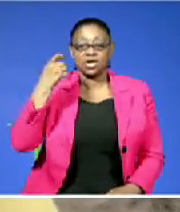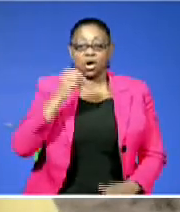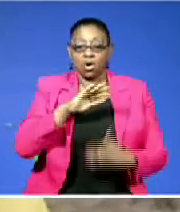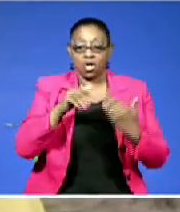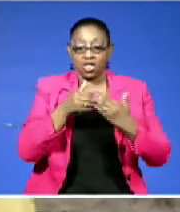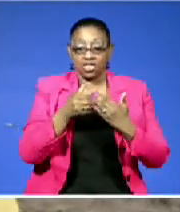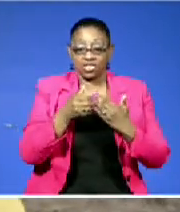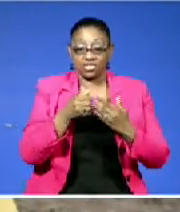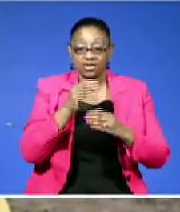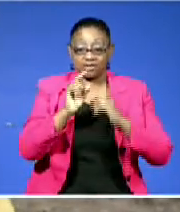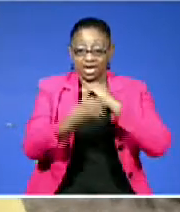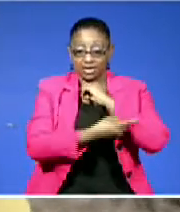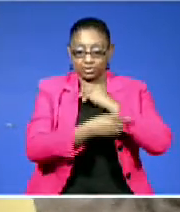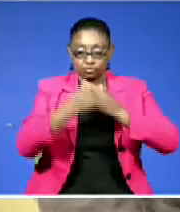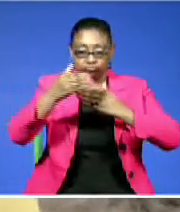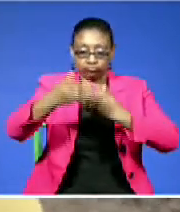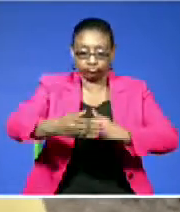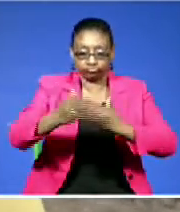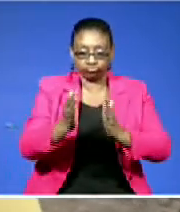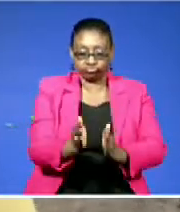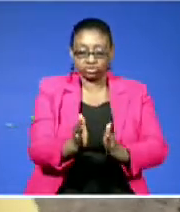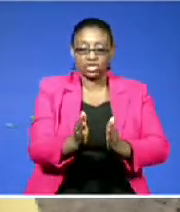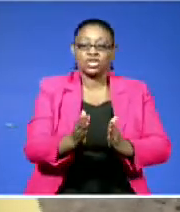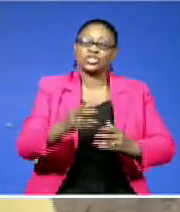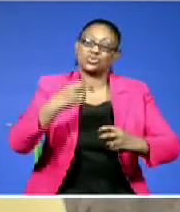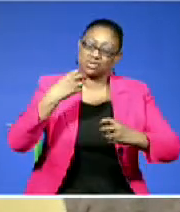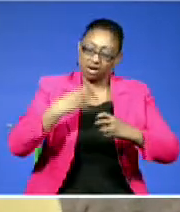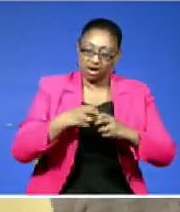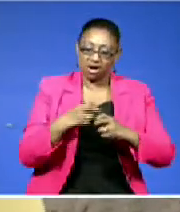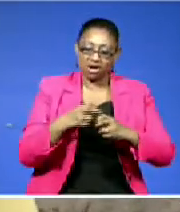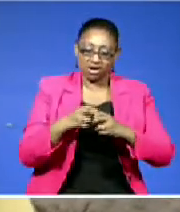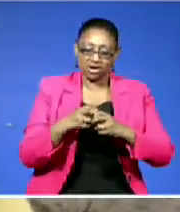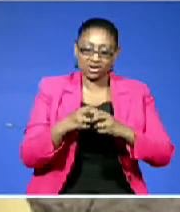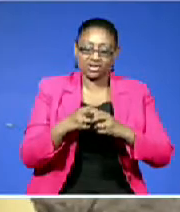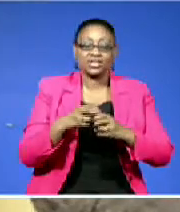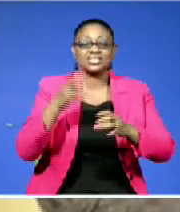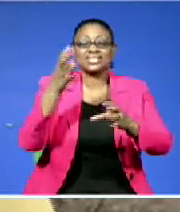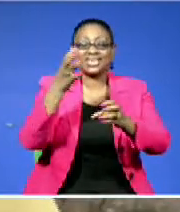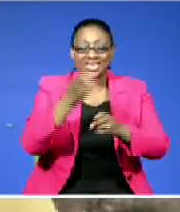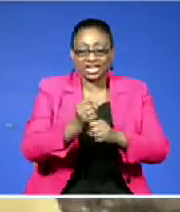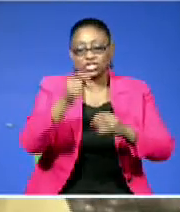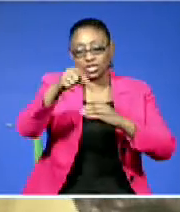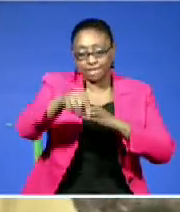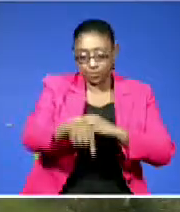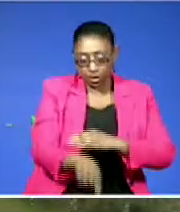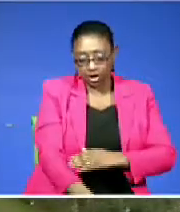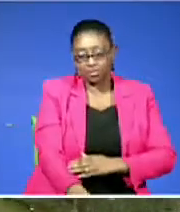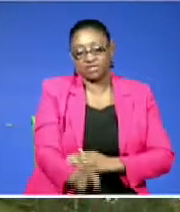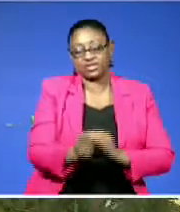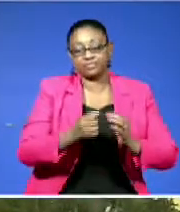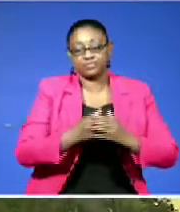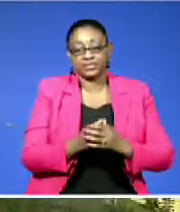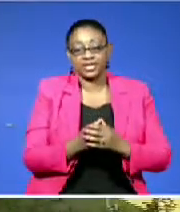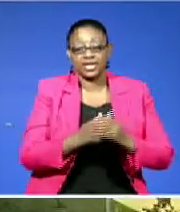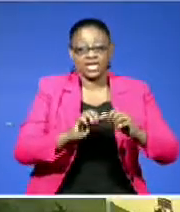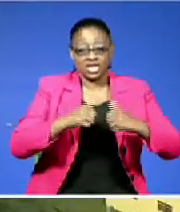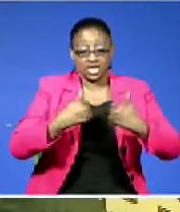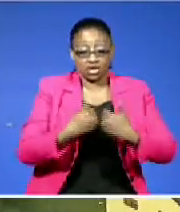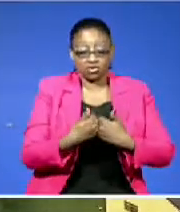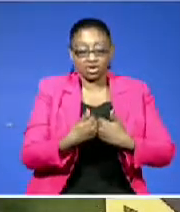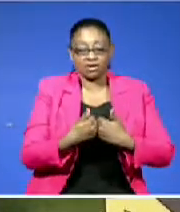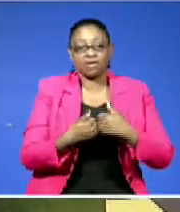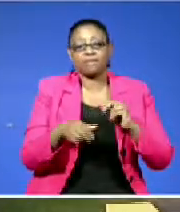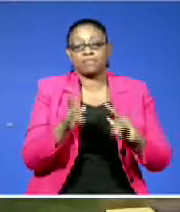compacted. And so it kind of made it difficult for the fire to really get to the bottom of the pile. Area residents dealt